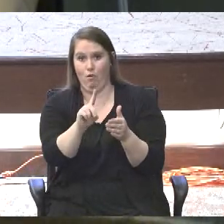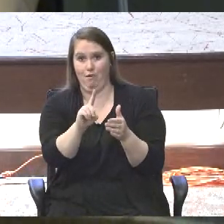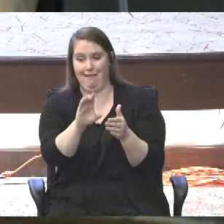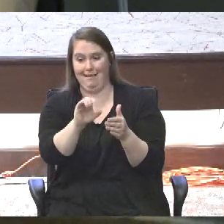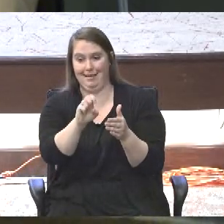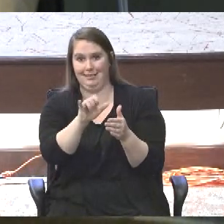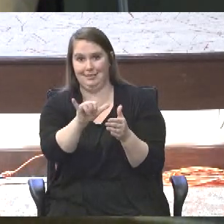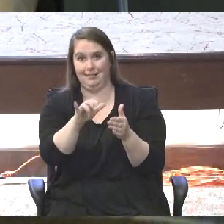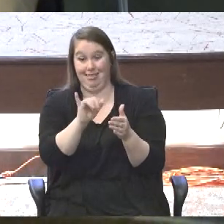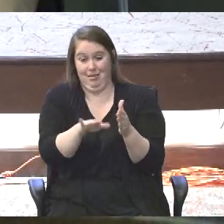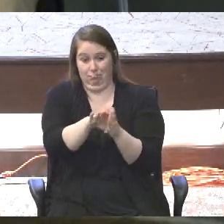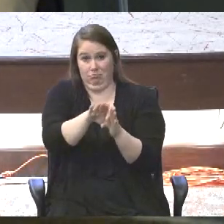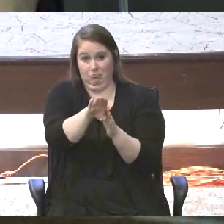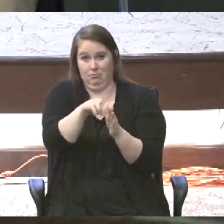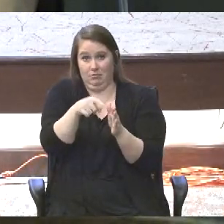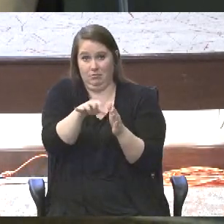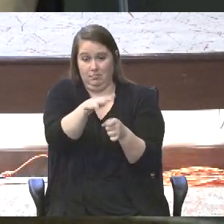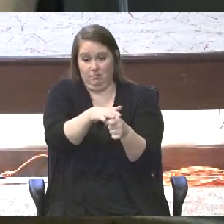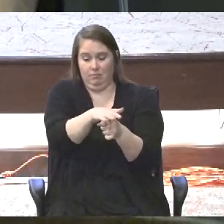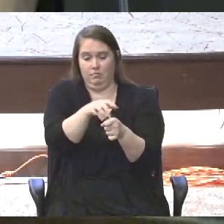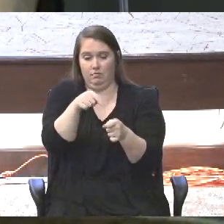development that we're